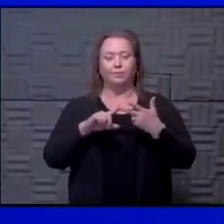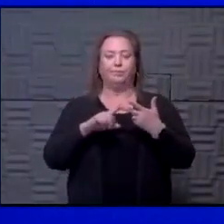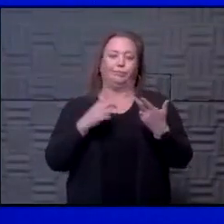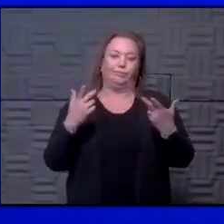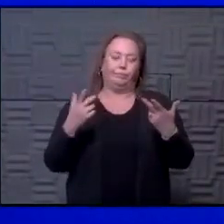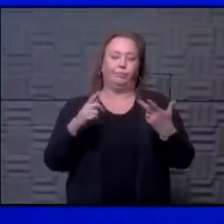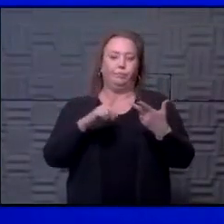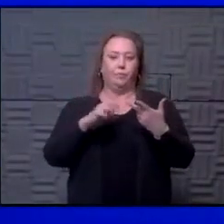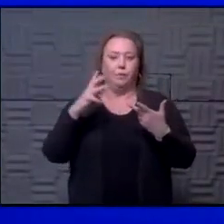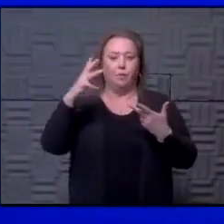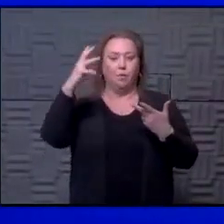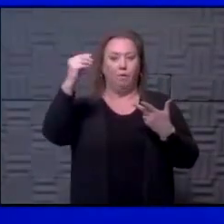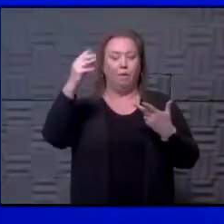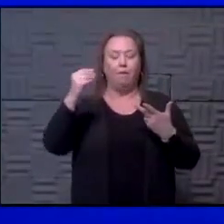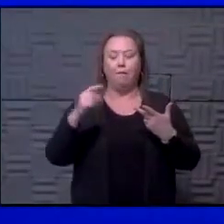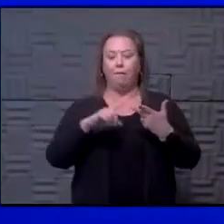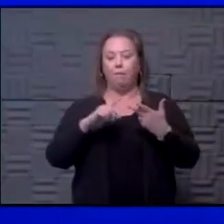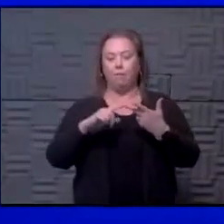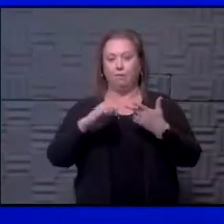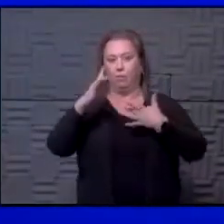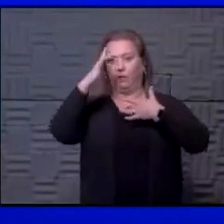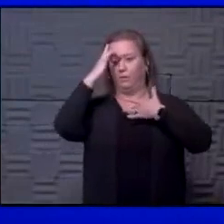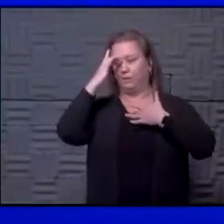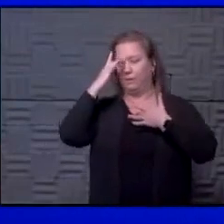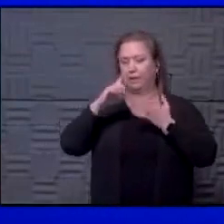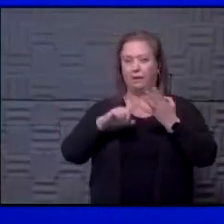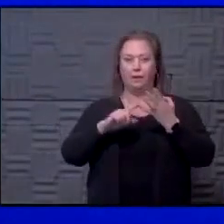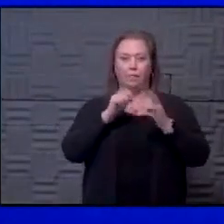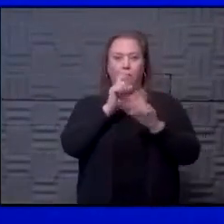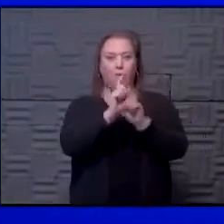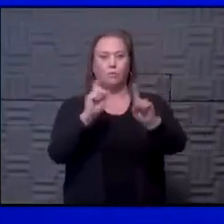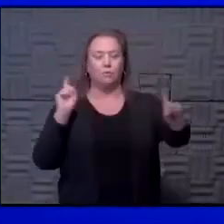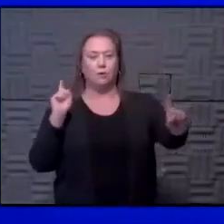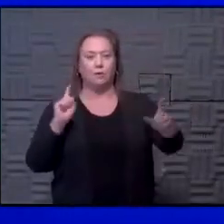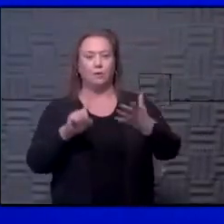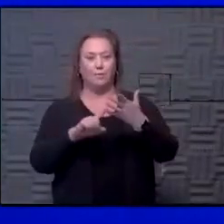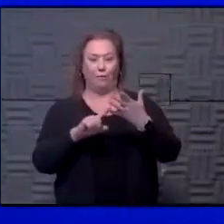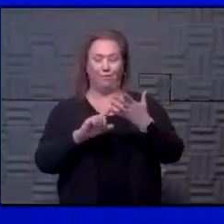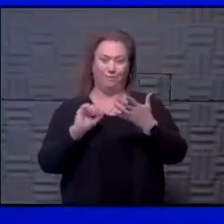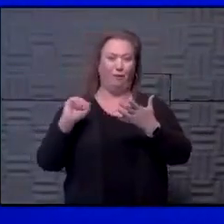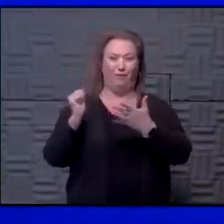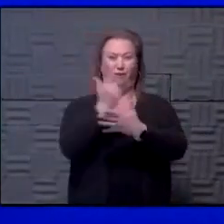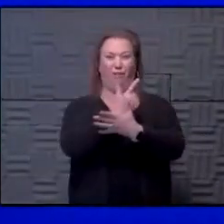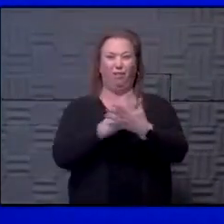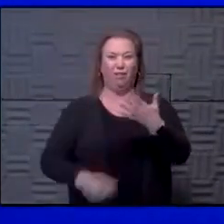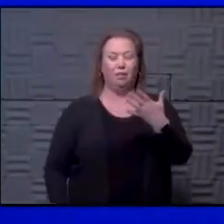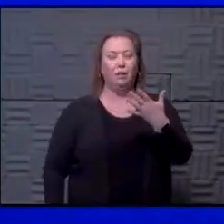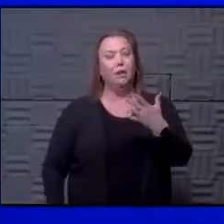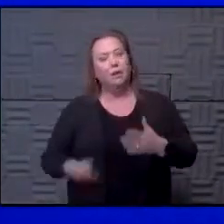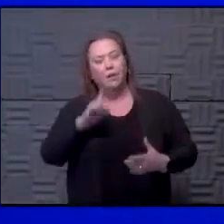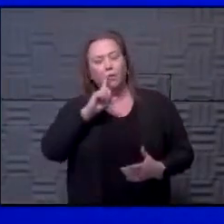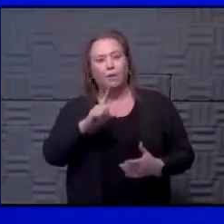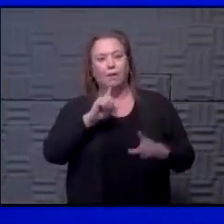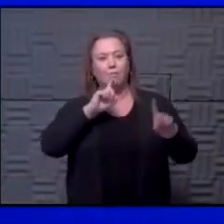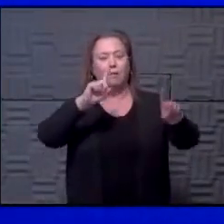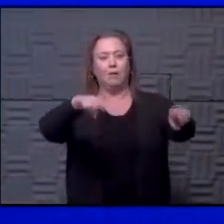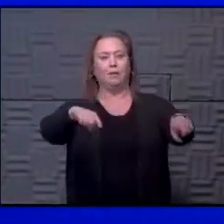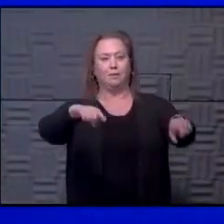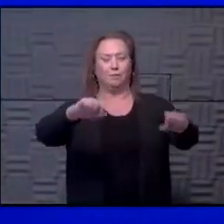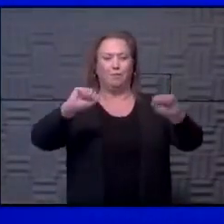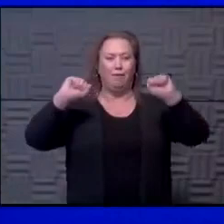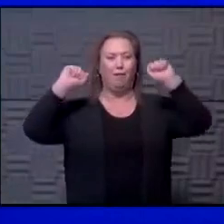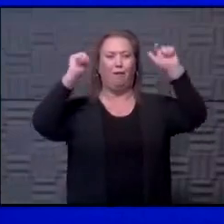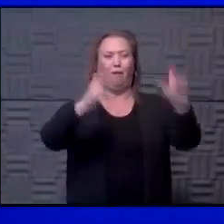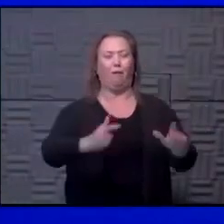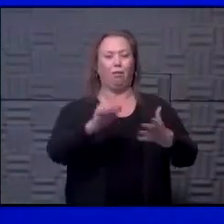they're going outside or doing stuff when they're sick, D, they're not keeping their distance, or E, all of the above. And I think the answer is all of the